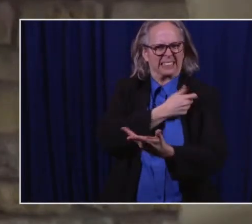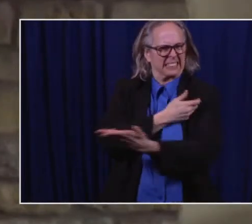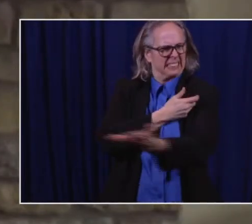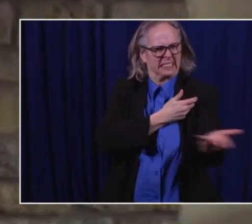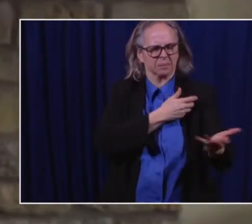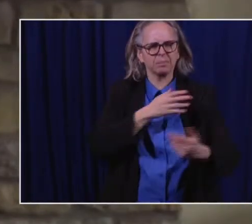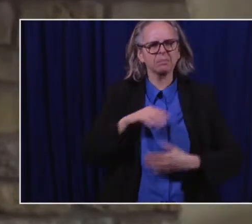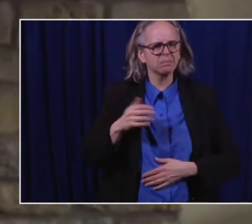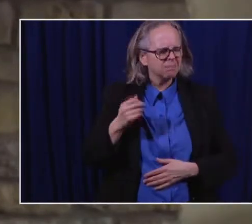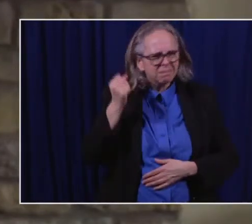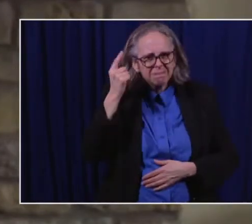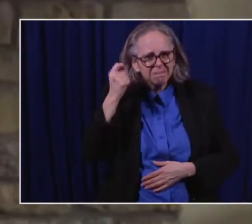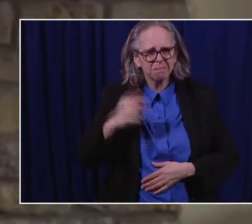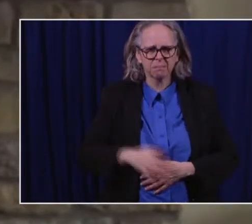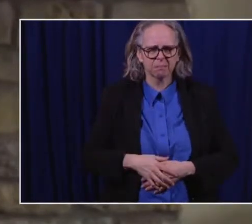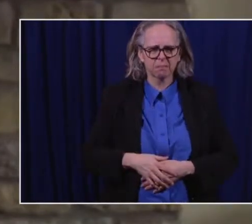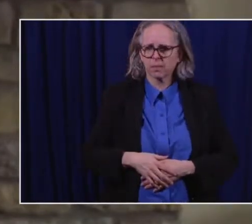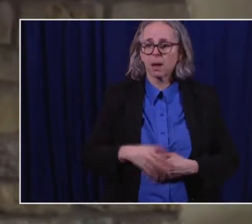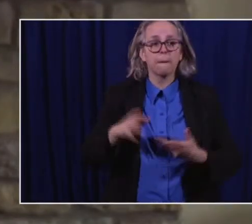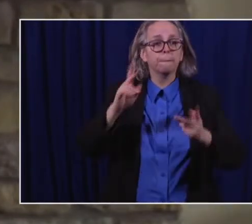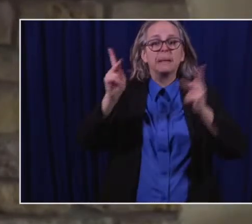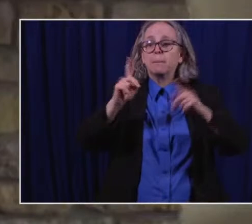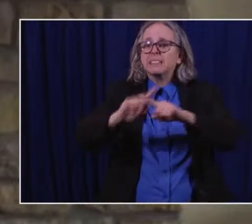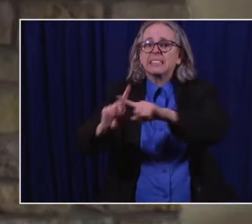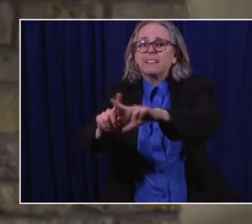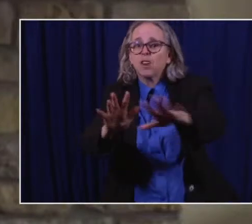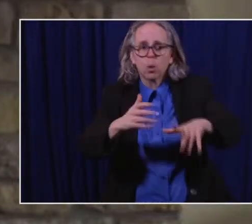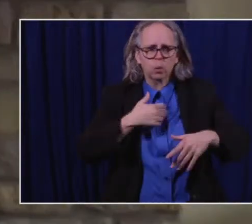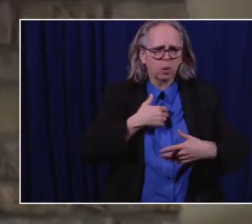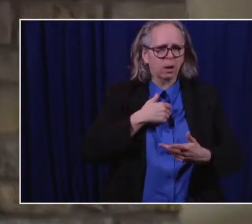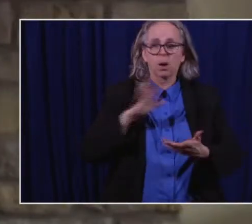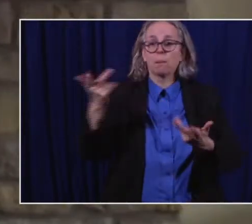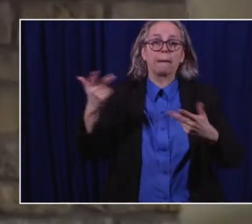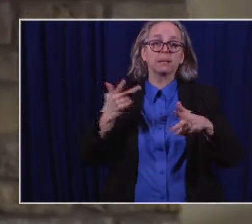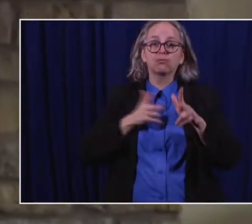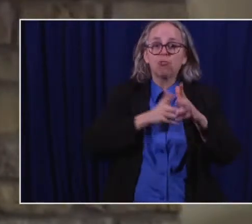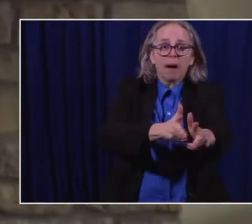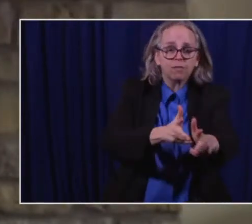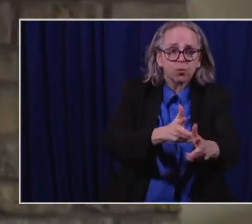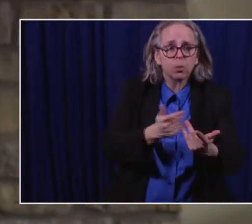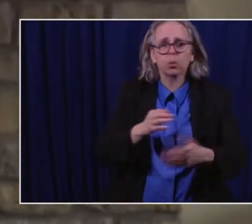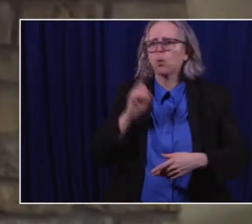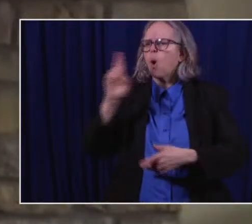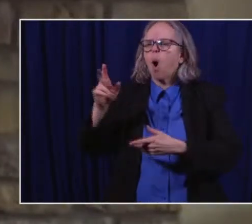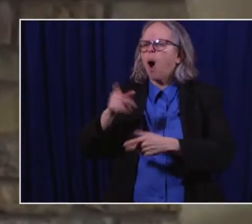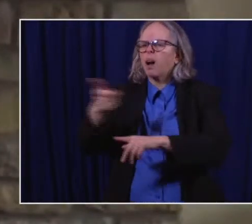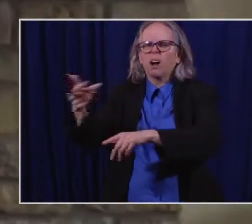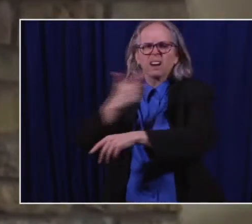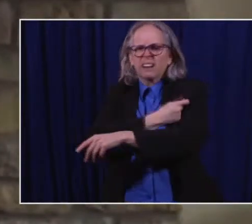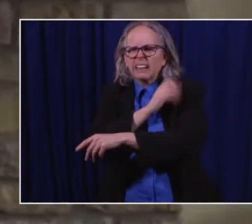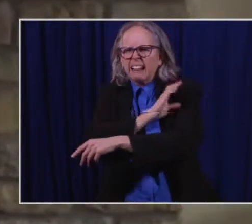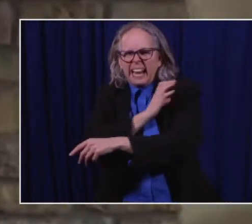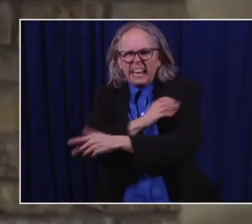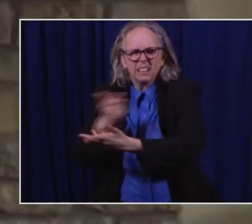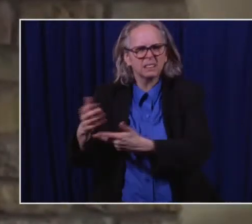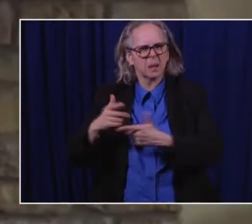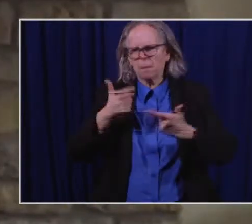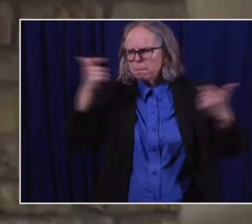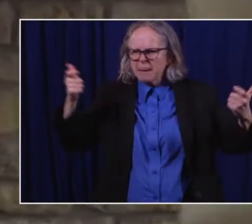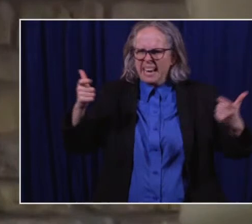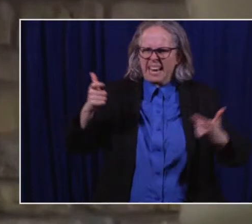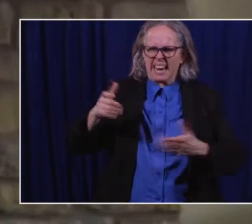some sites around the state that would be drive-through, some sites that would be more mass vaccinating.